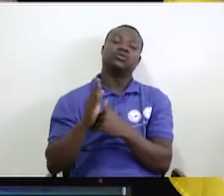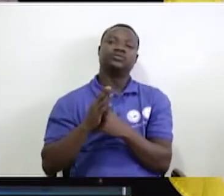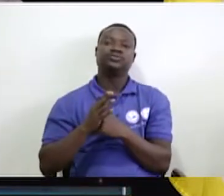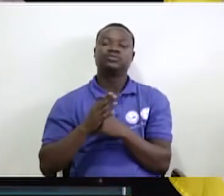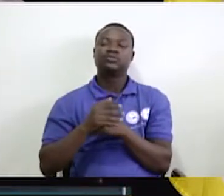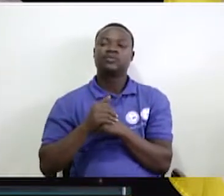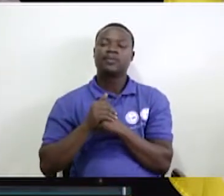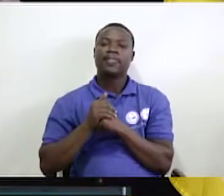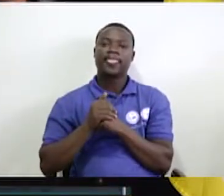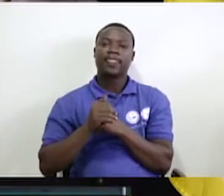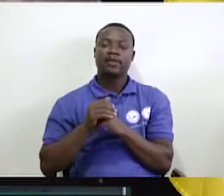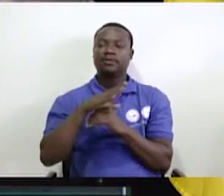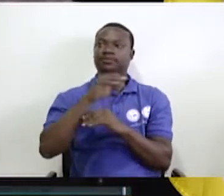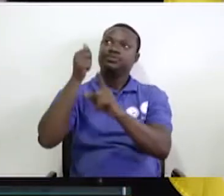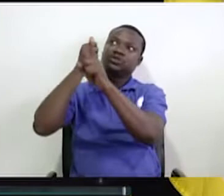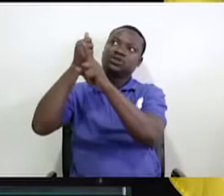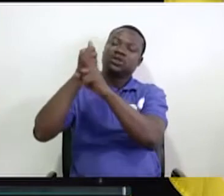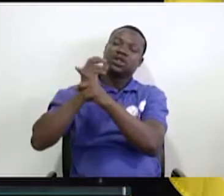daughters. And he is our